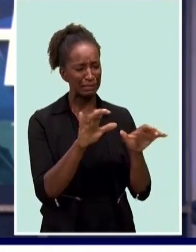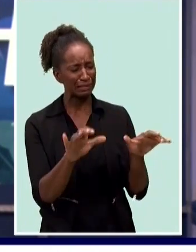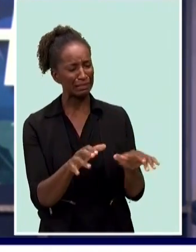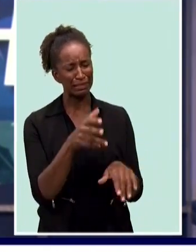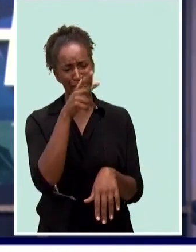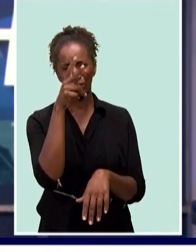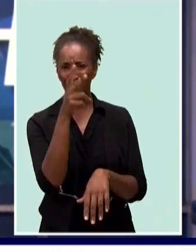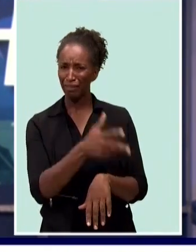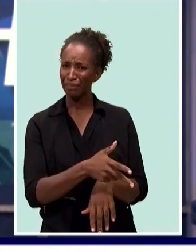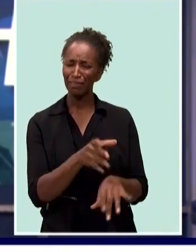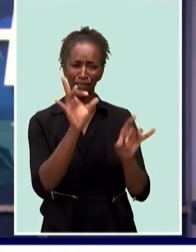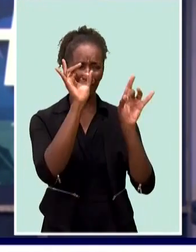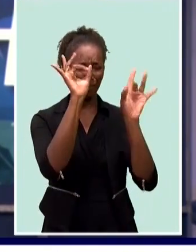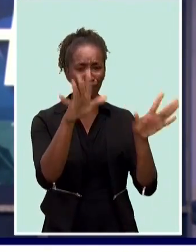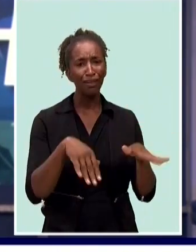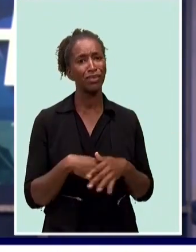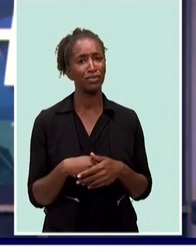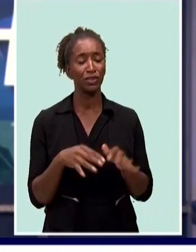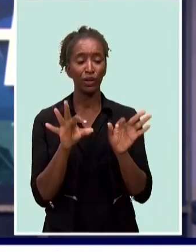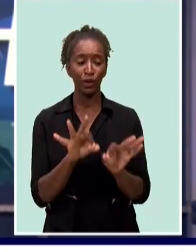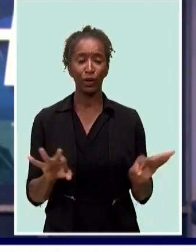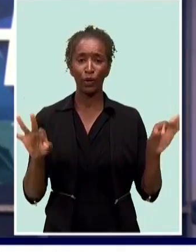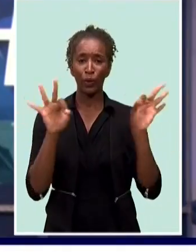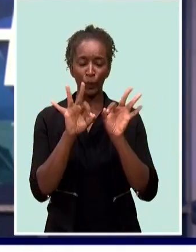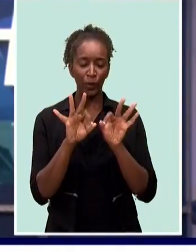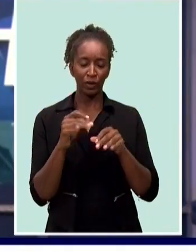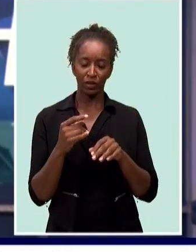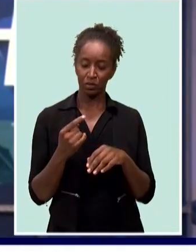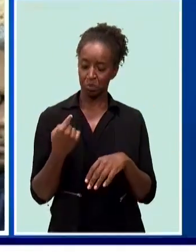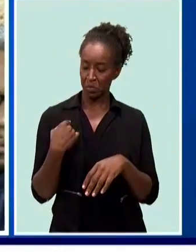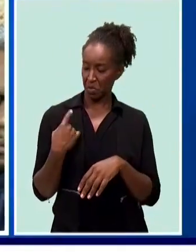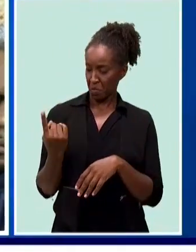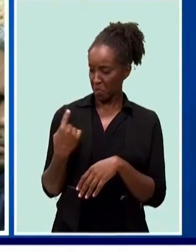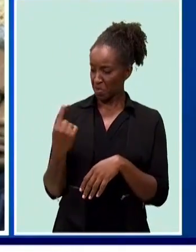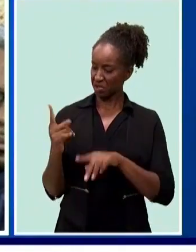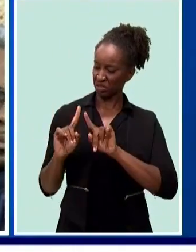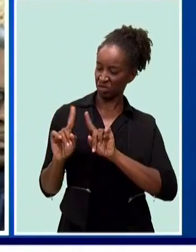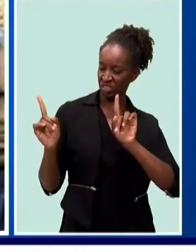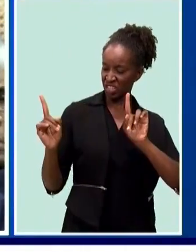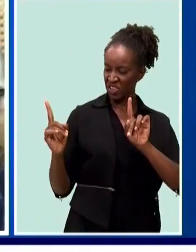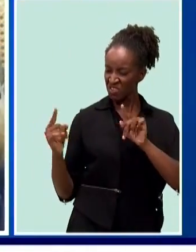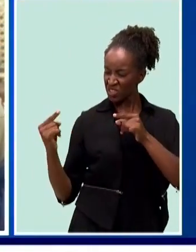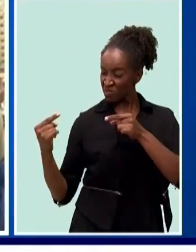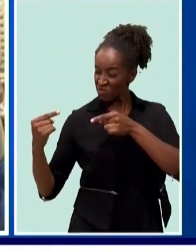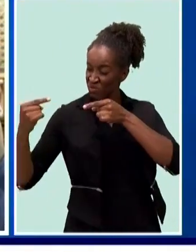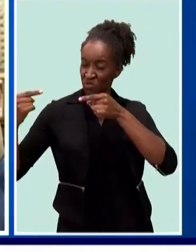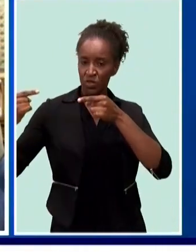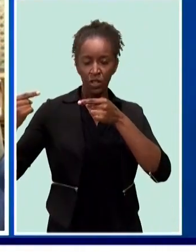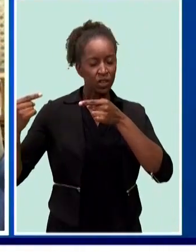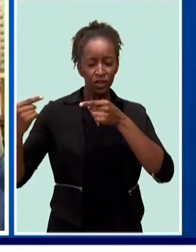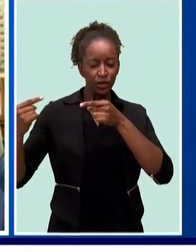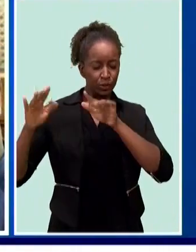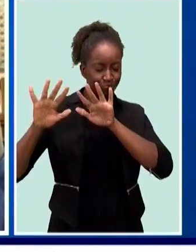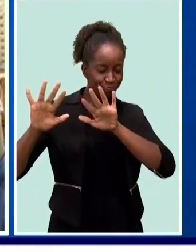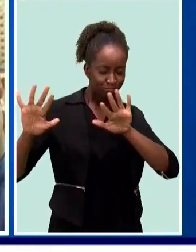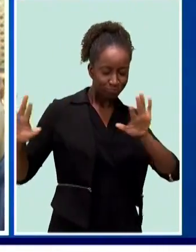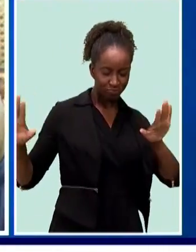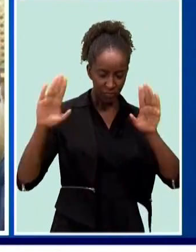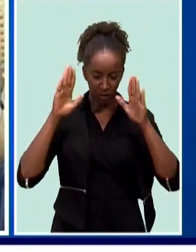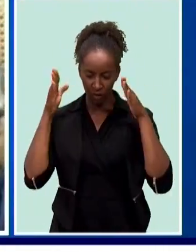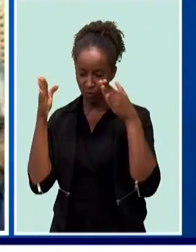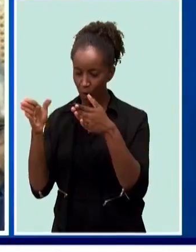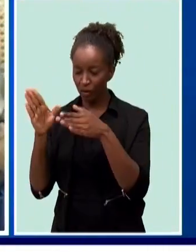their differences aside and put the country first. They have to be examined to make